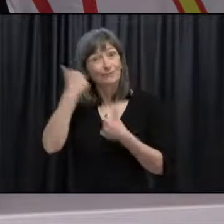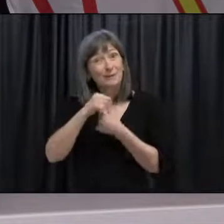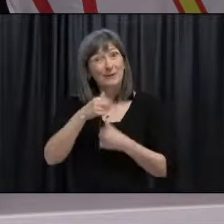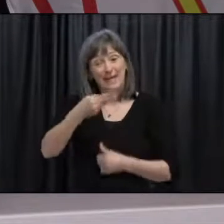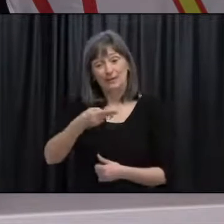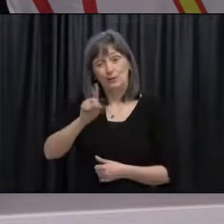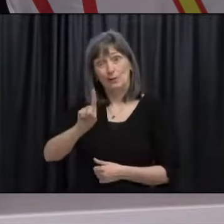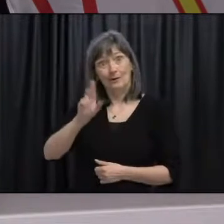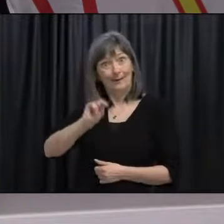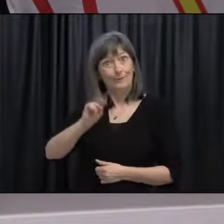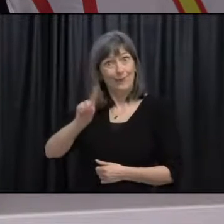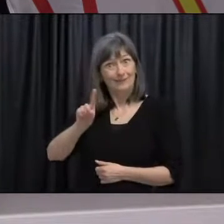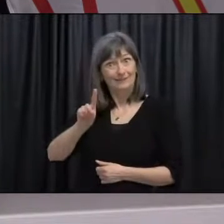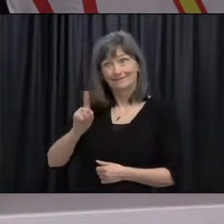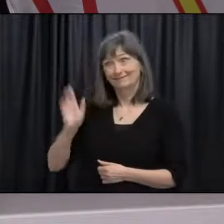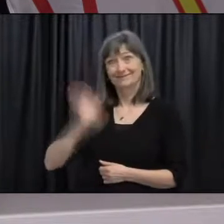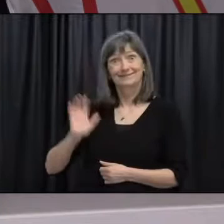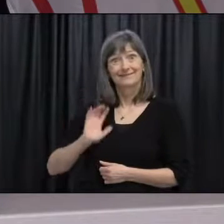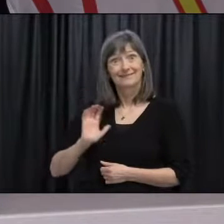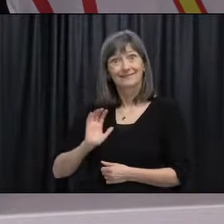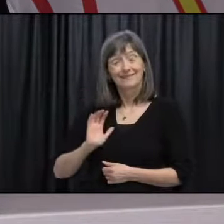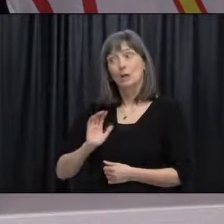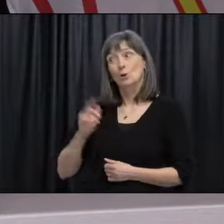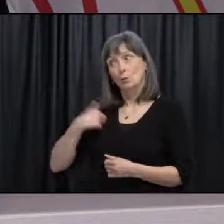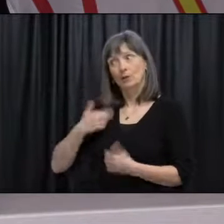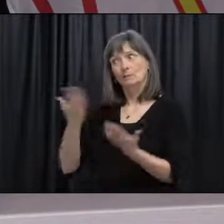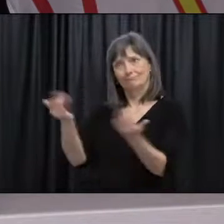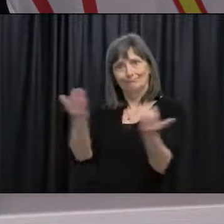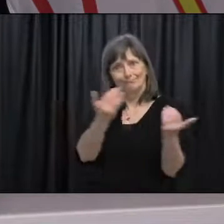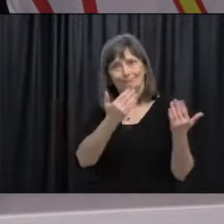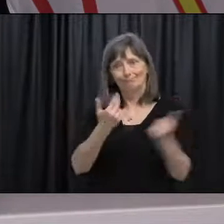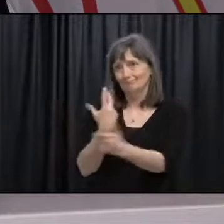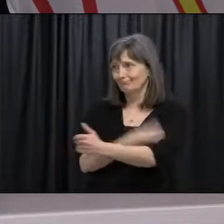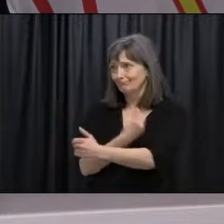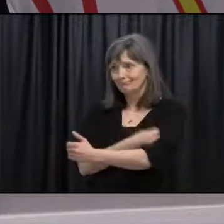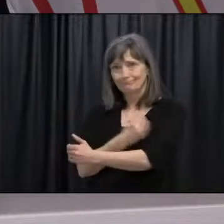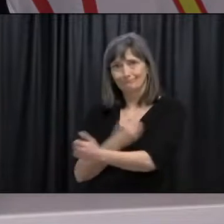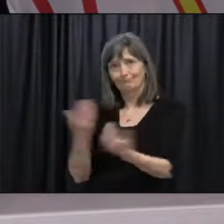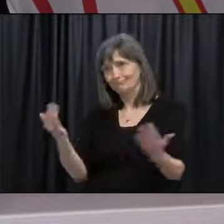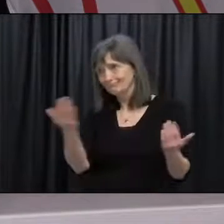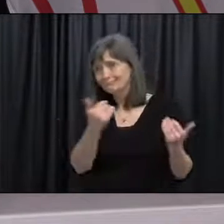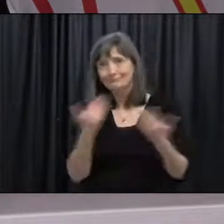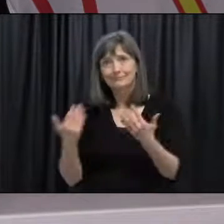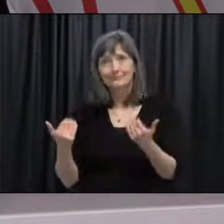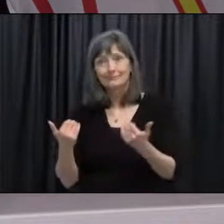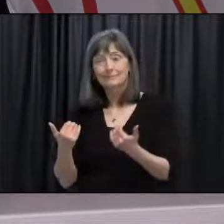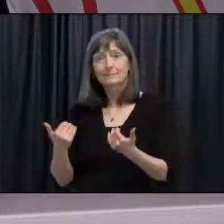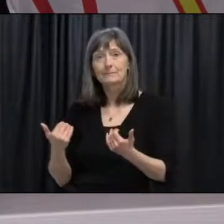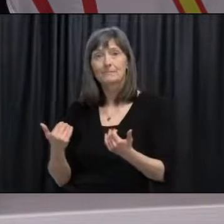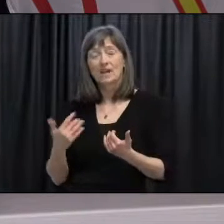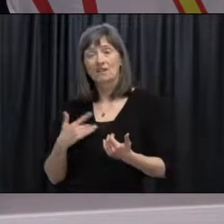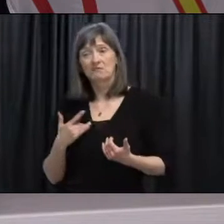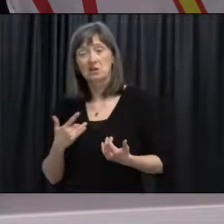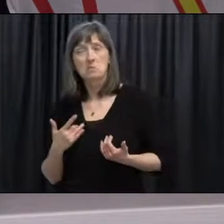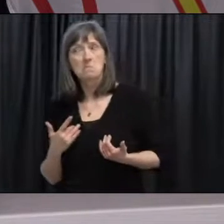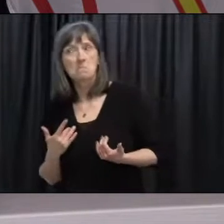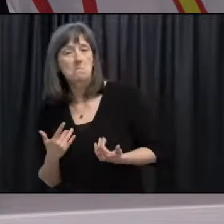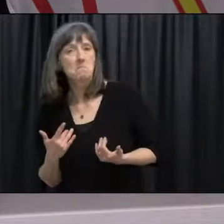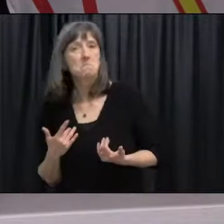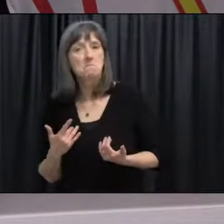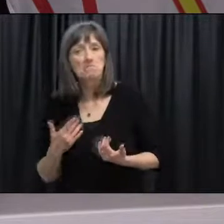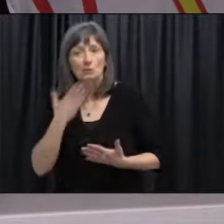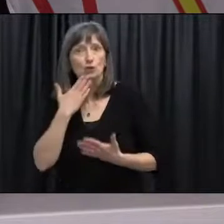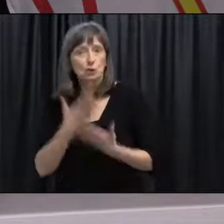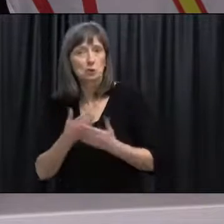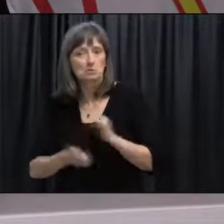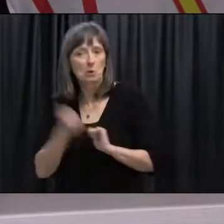indication of how we respond to a pandemic with regard to vaccinations, I think we are in good